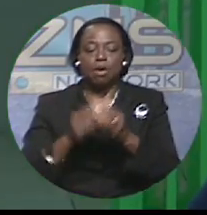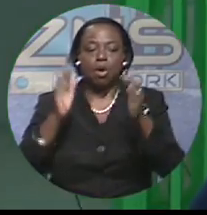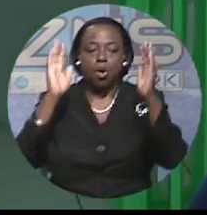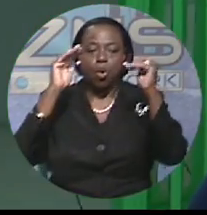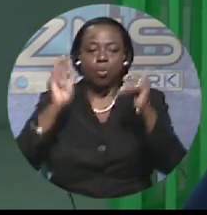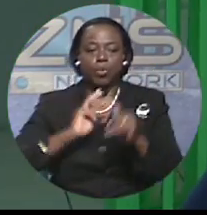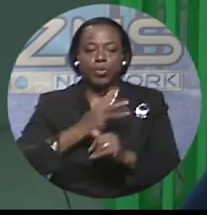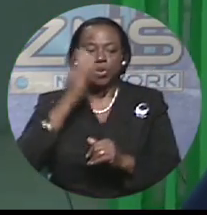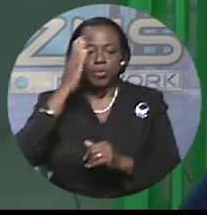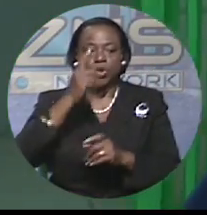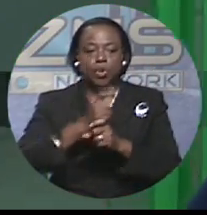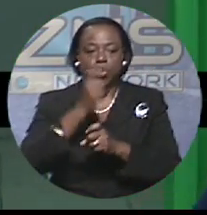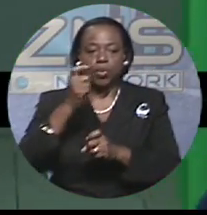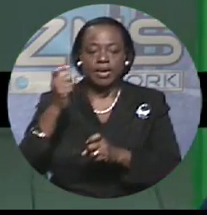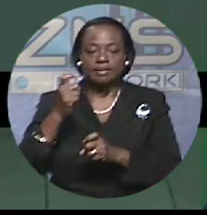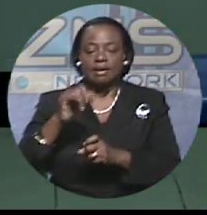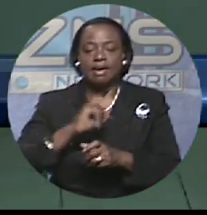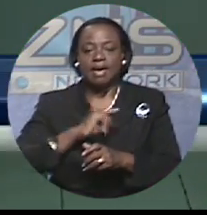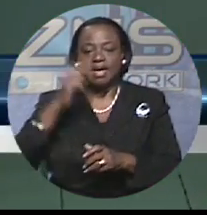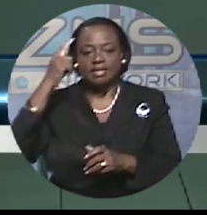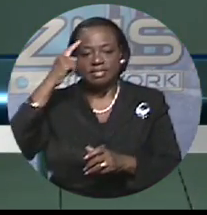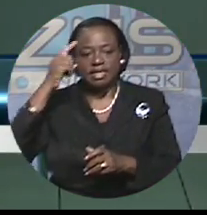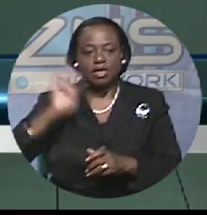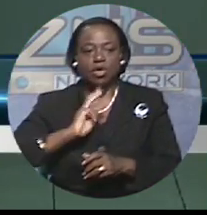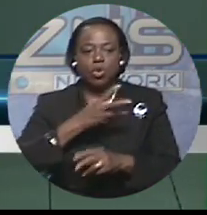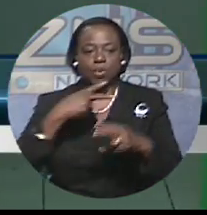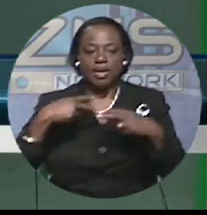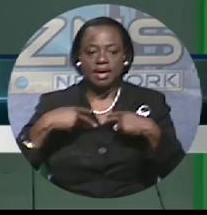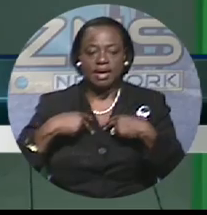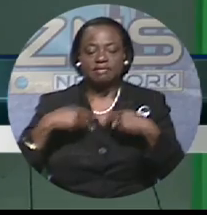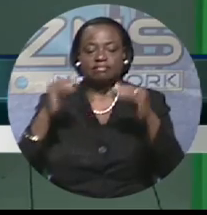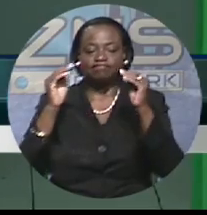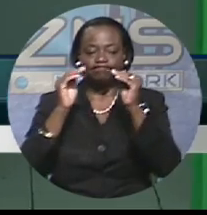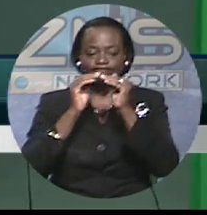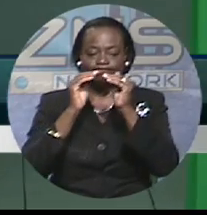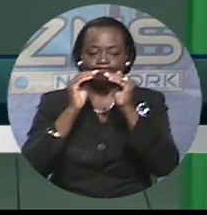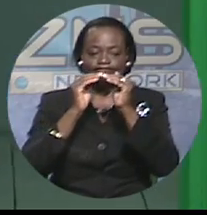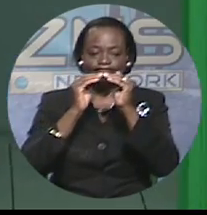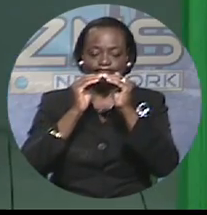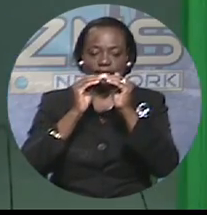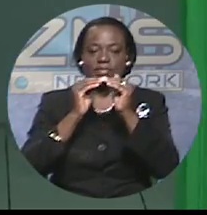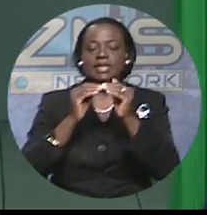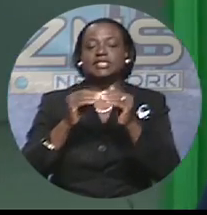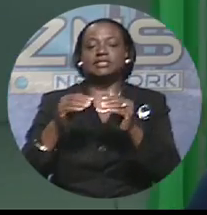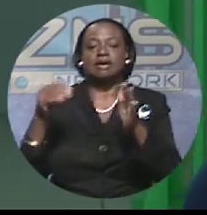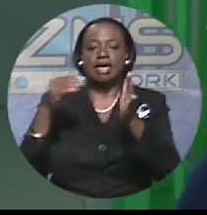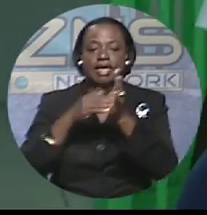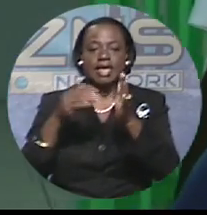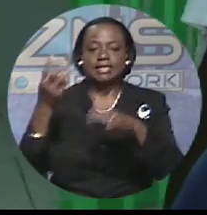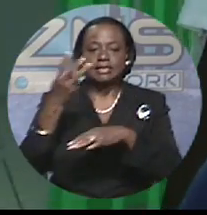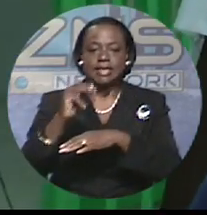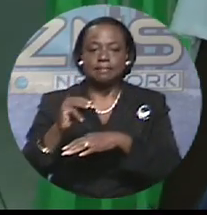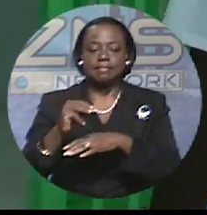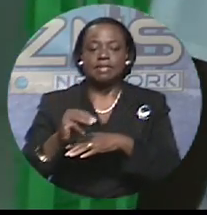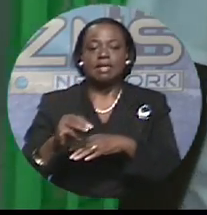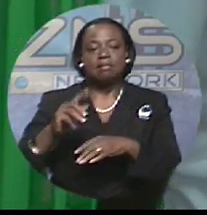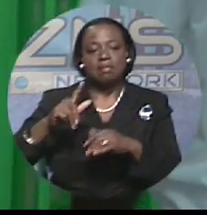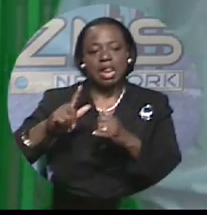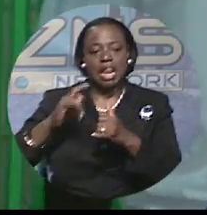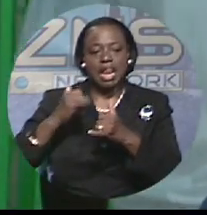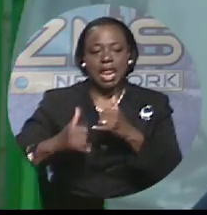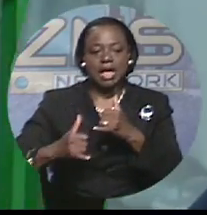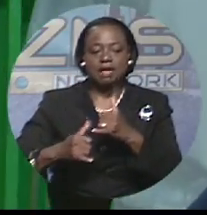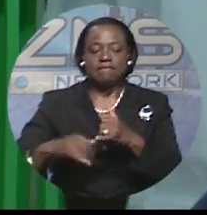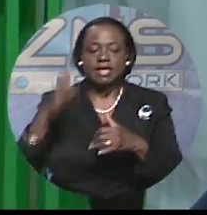off. I think we have a pretty even matchup against them. And I think their lack of experience showed down the stretch, and as a result of